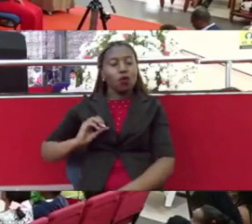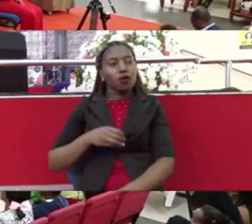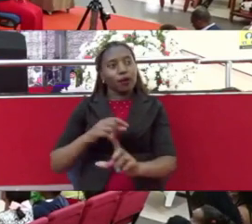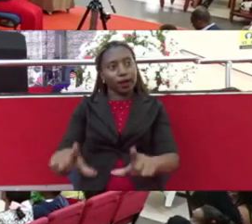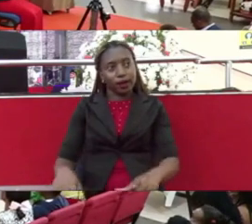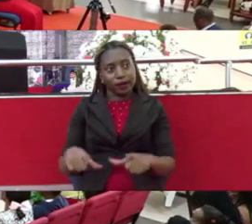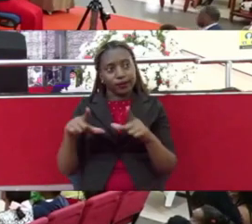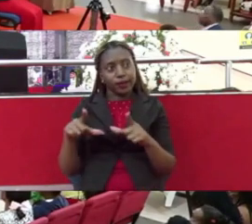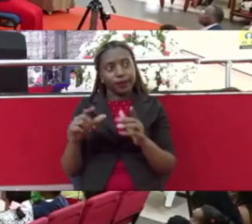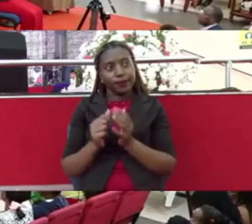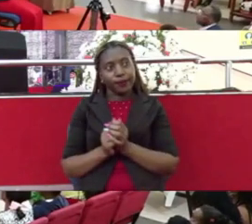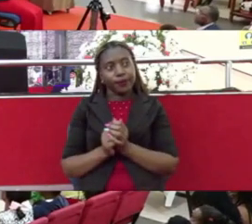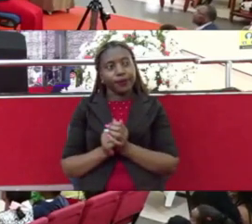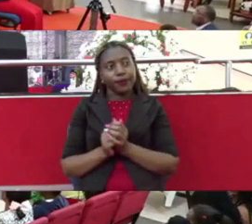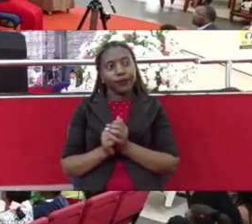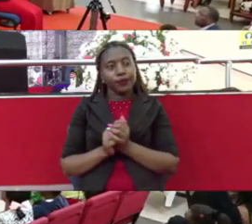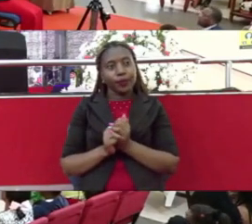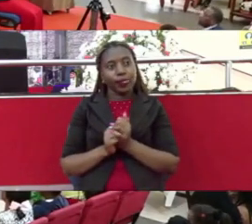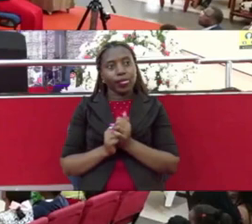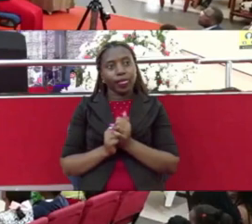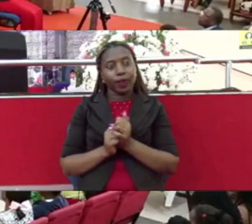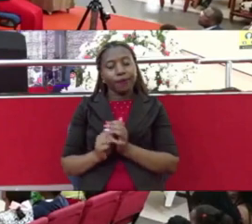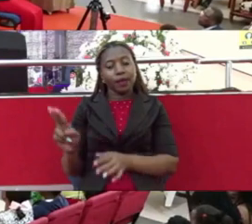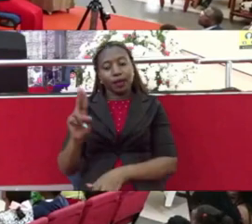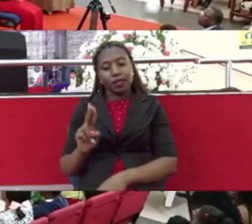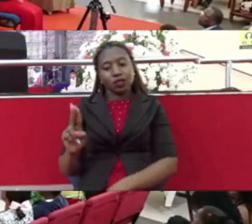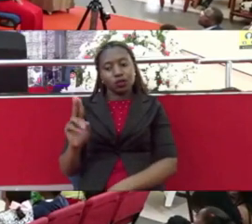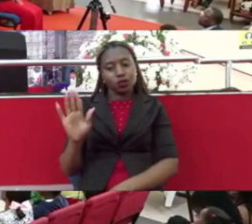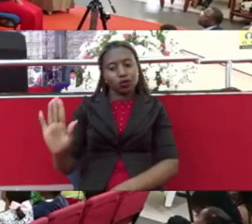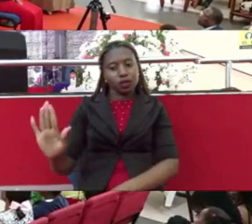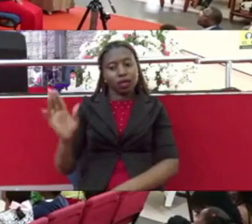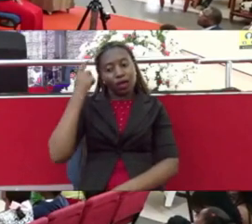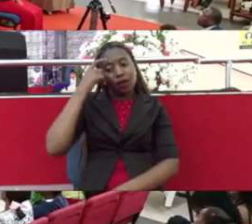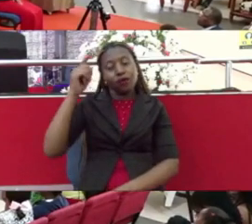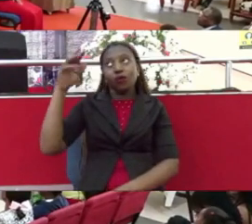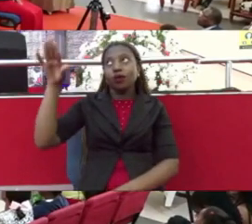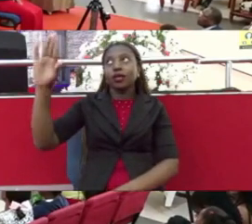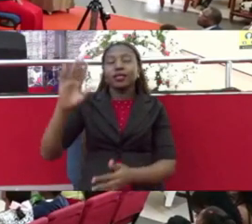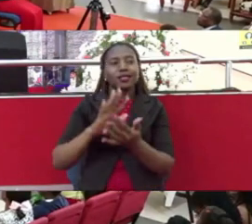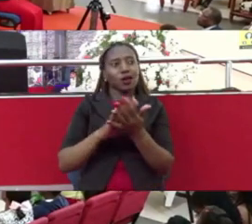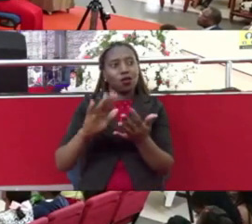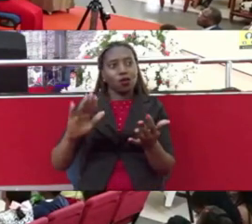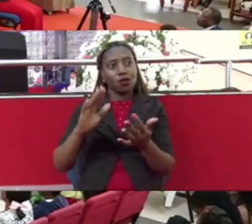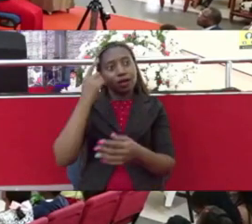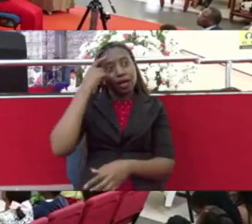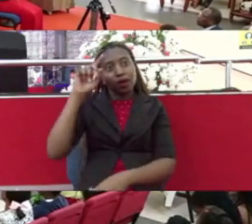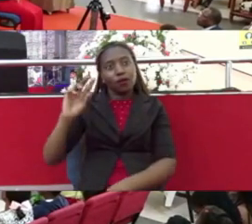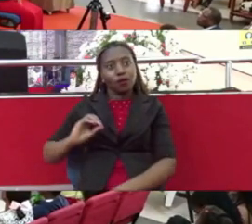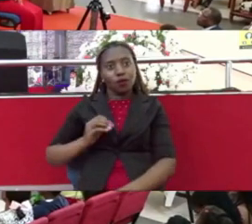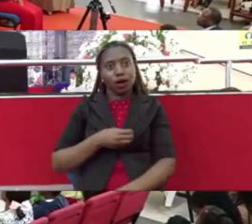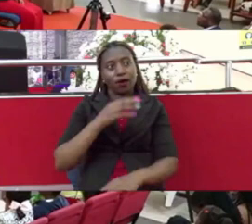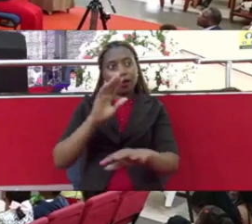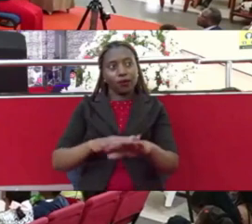nafasi vyombo ambavyo vimevunjika vya maisha yetu and use them for his glory and for our good. Na vitumie kwa utukufu